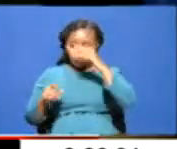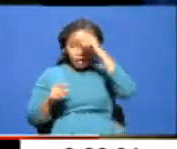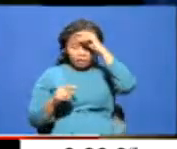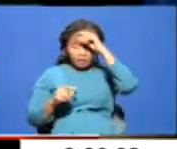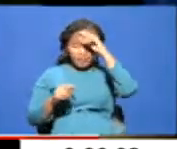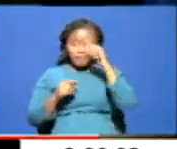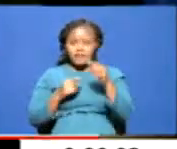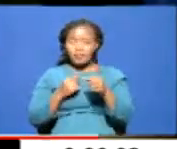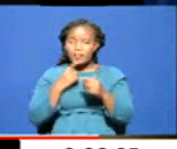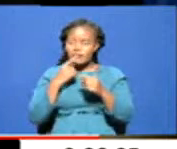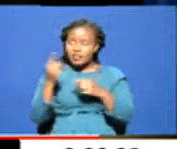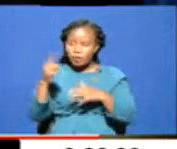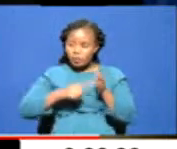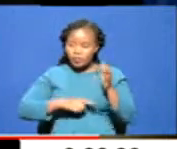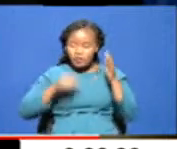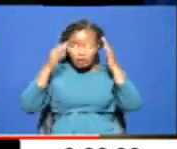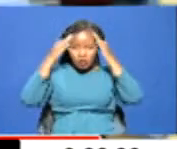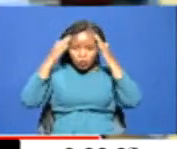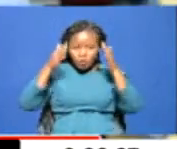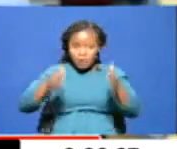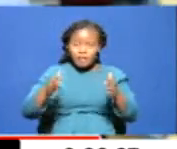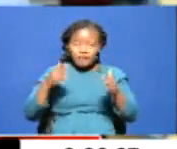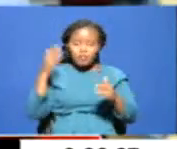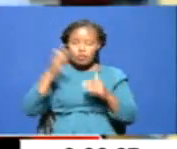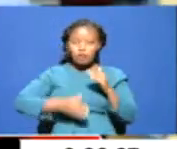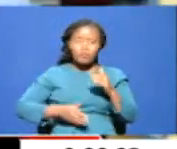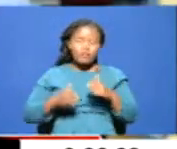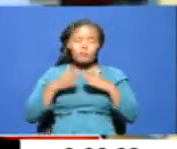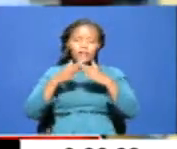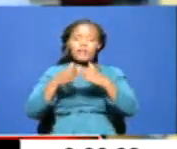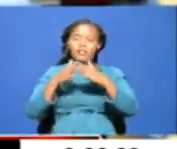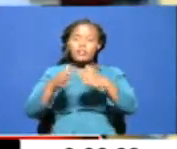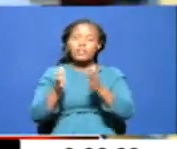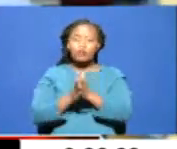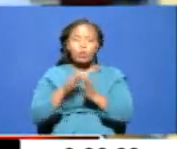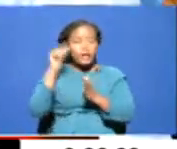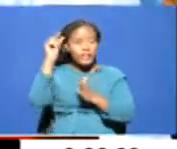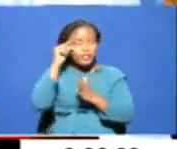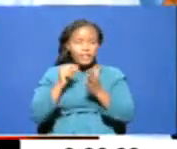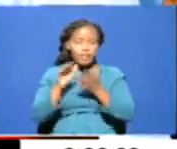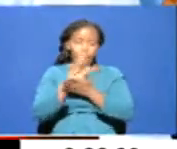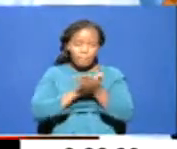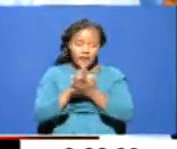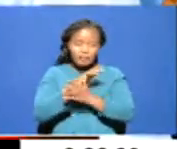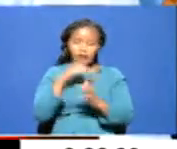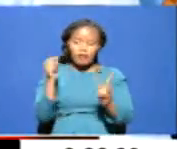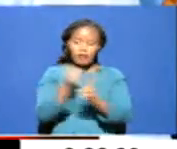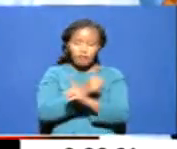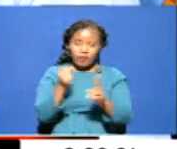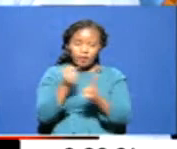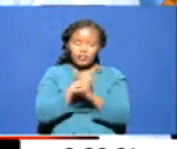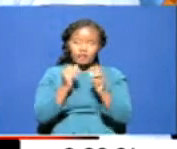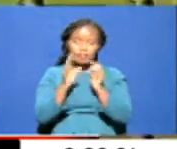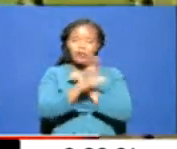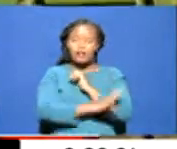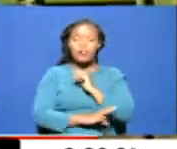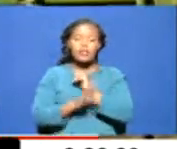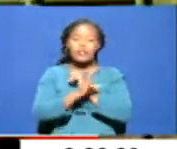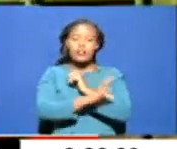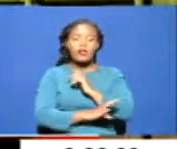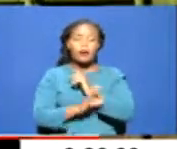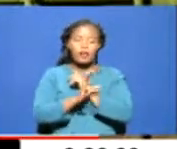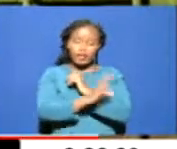its commitment to end sexual and gender-based violence in the country. For Prime Edition, I'm